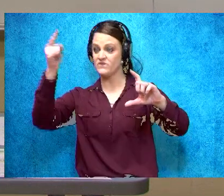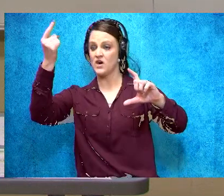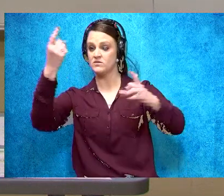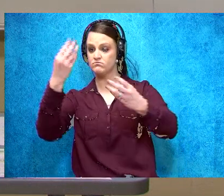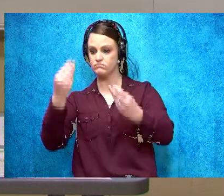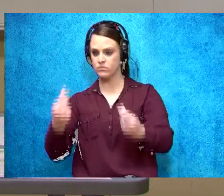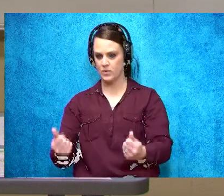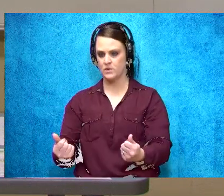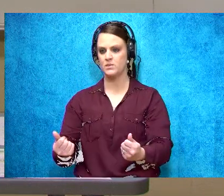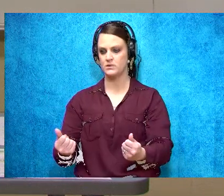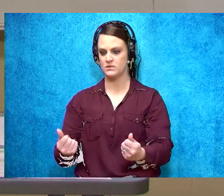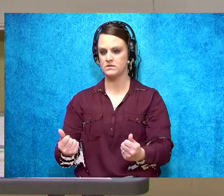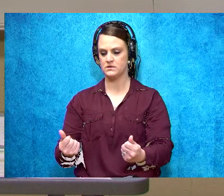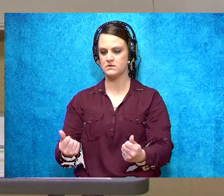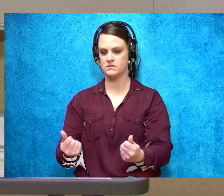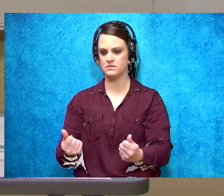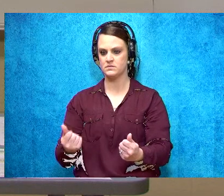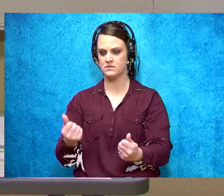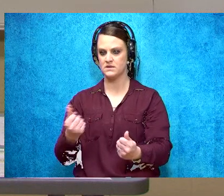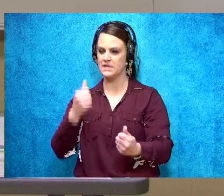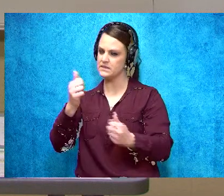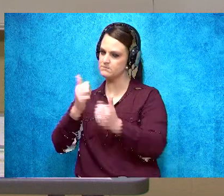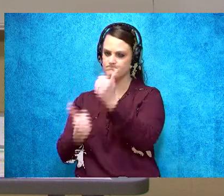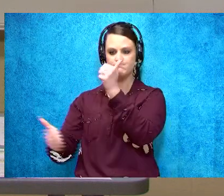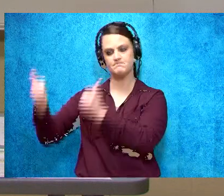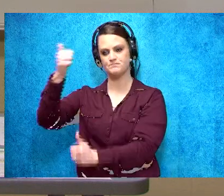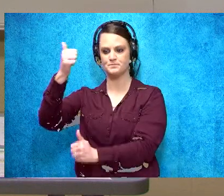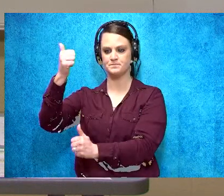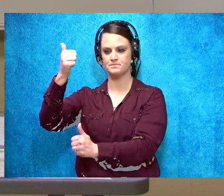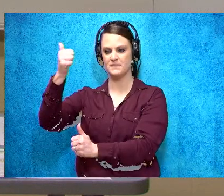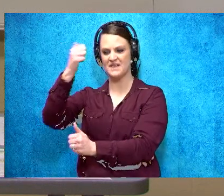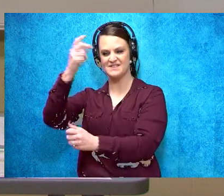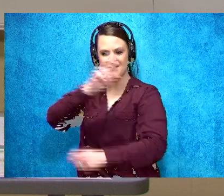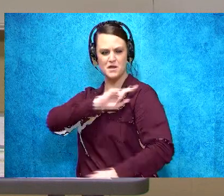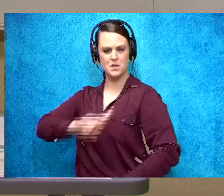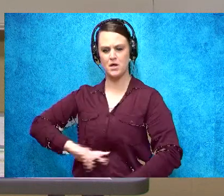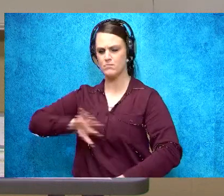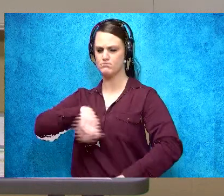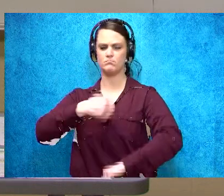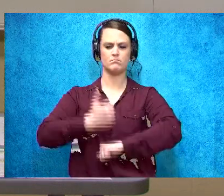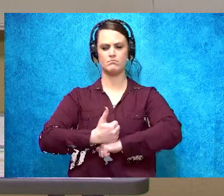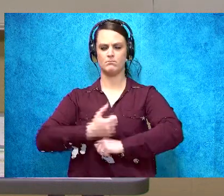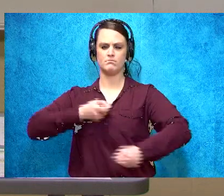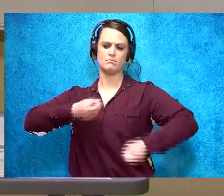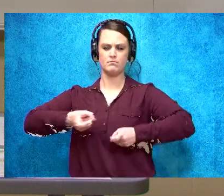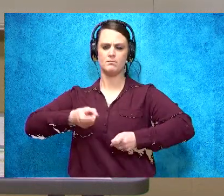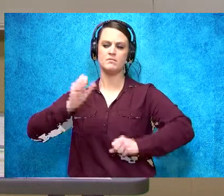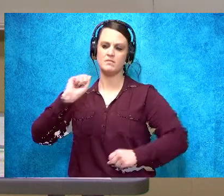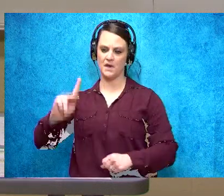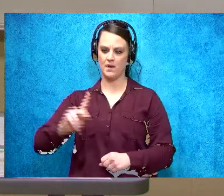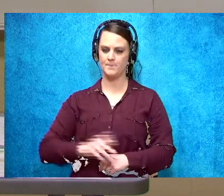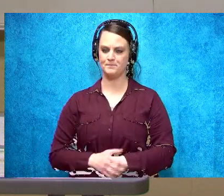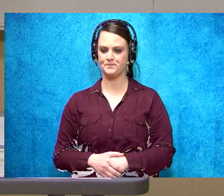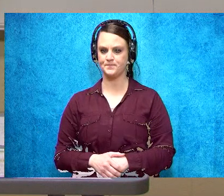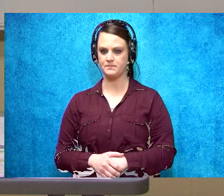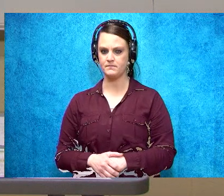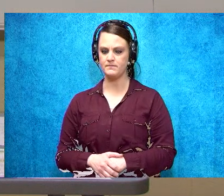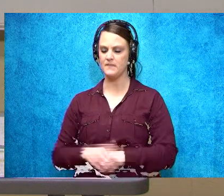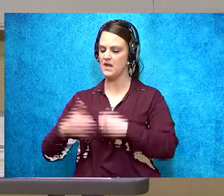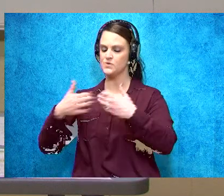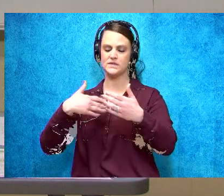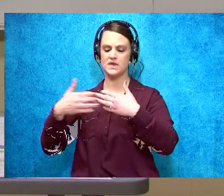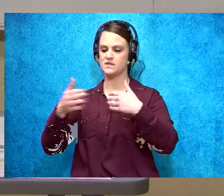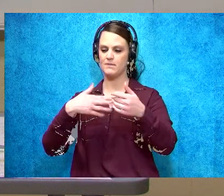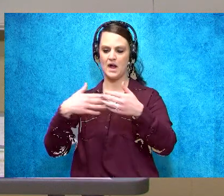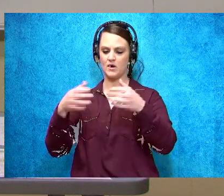first. It is the hierarchy. It is the king. You always do that one first, no matter what else